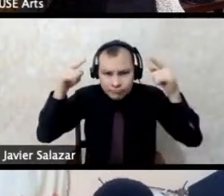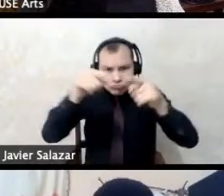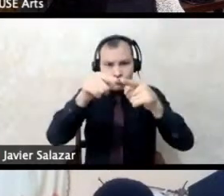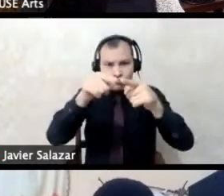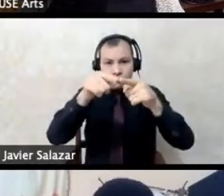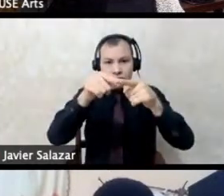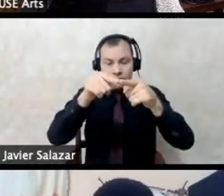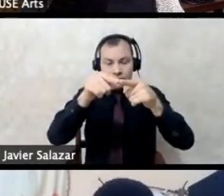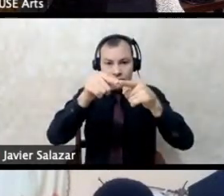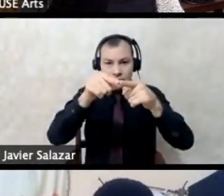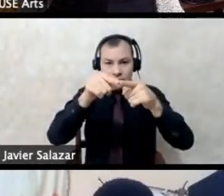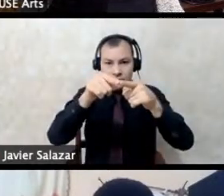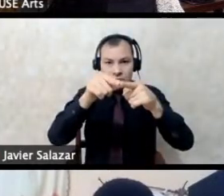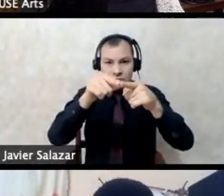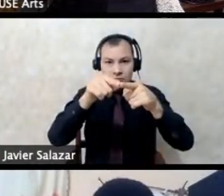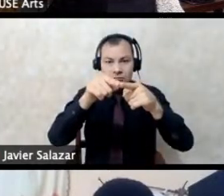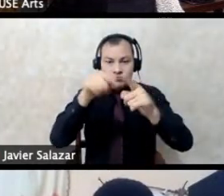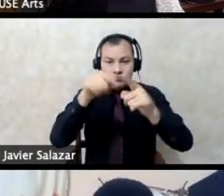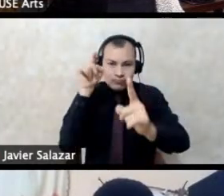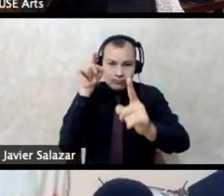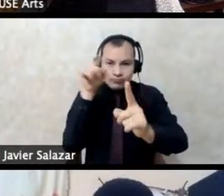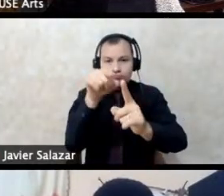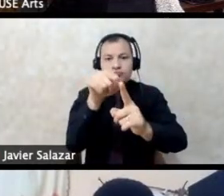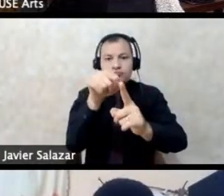grueso de esta mesa virtual.